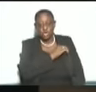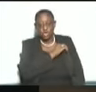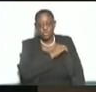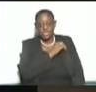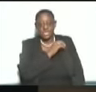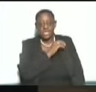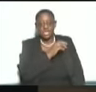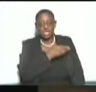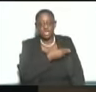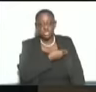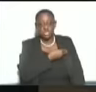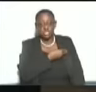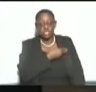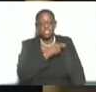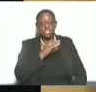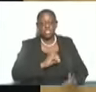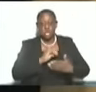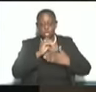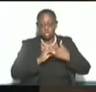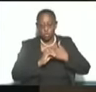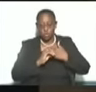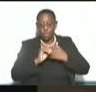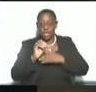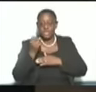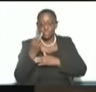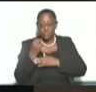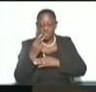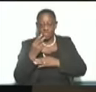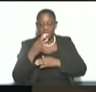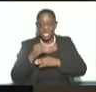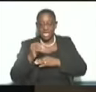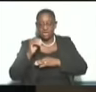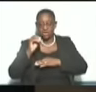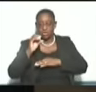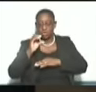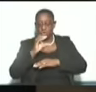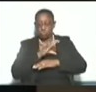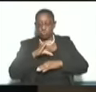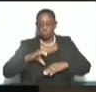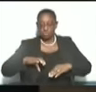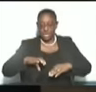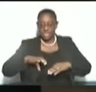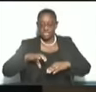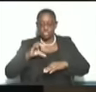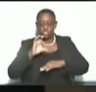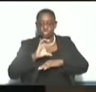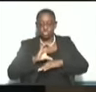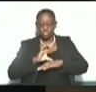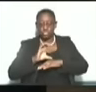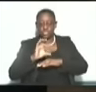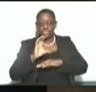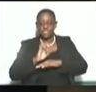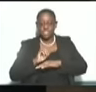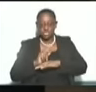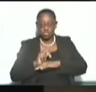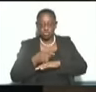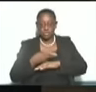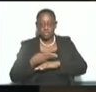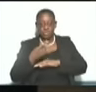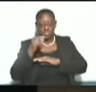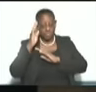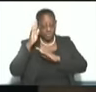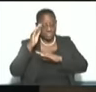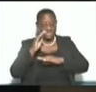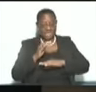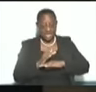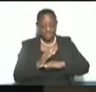Wilchcombe is set for October 12th at 12 noon at Christ Church Cathedral. Reporting from the PLP headquarters, Farrington Road, for the Bahamas